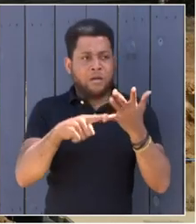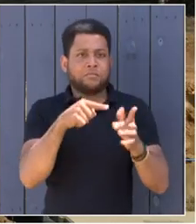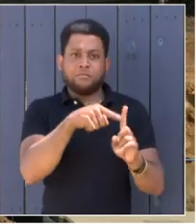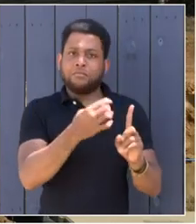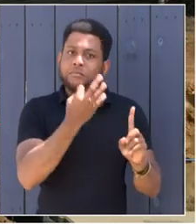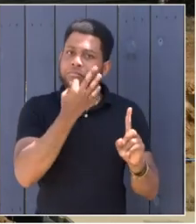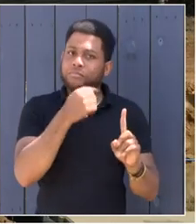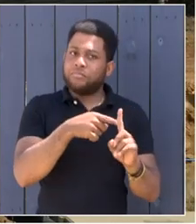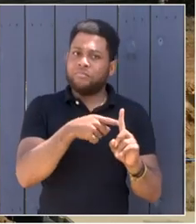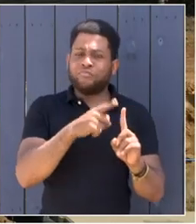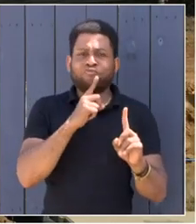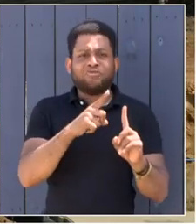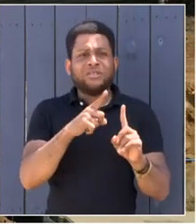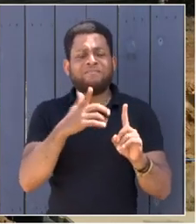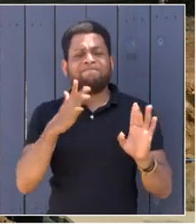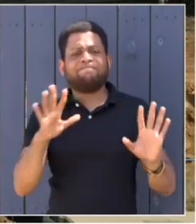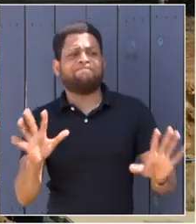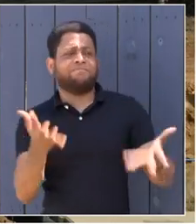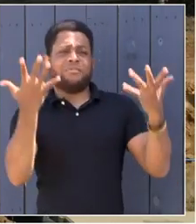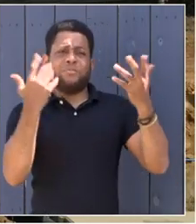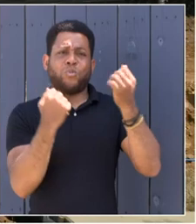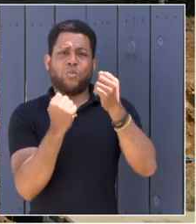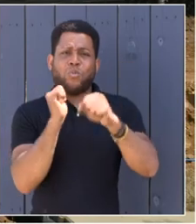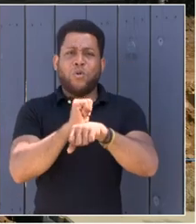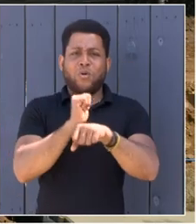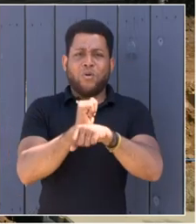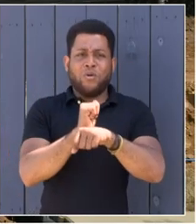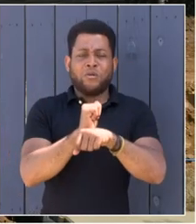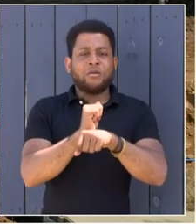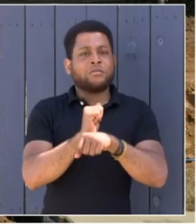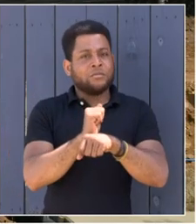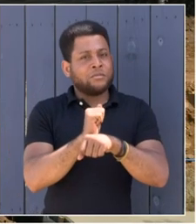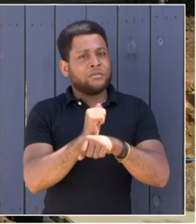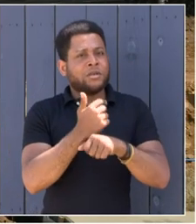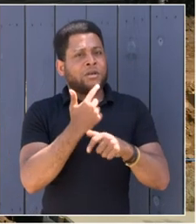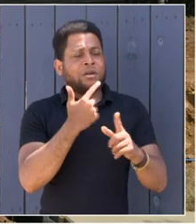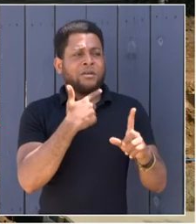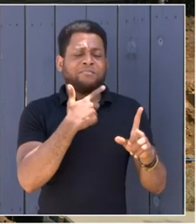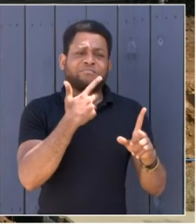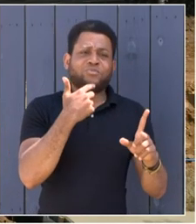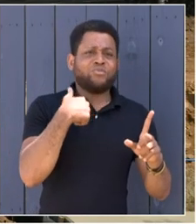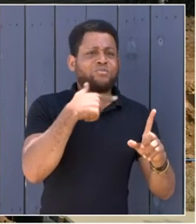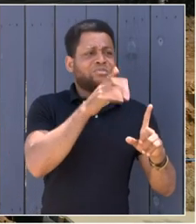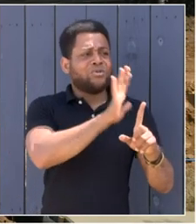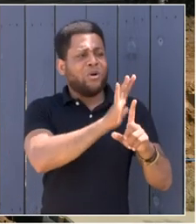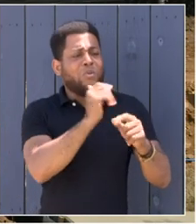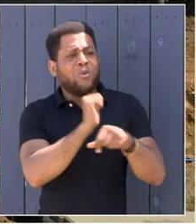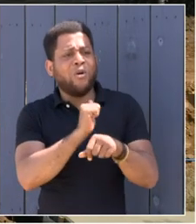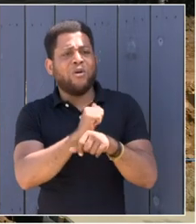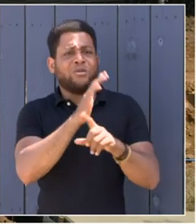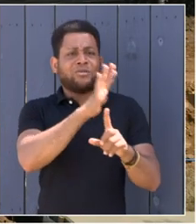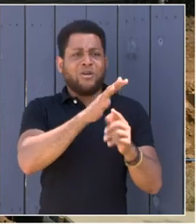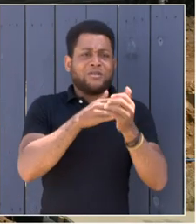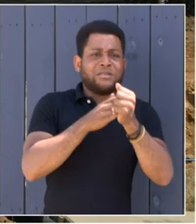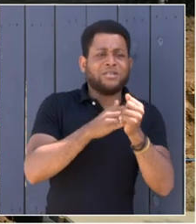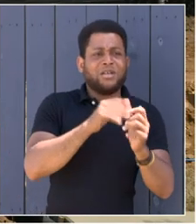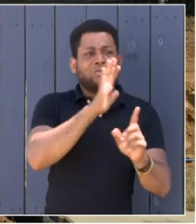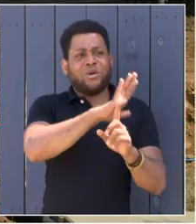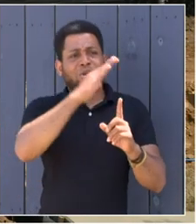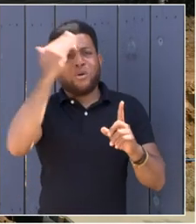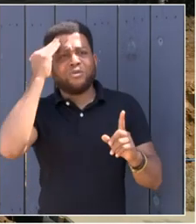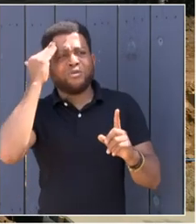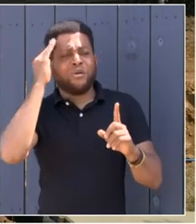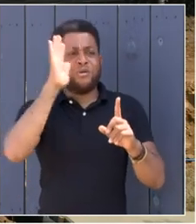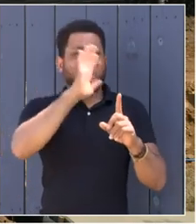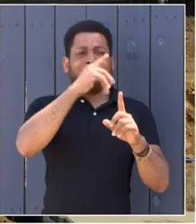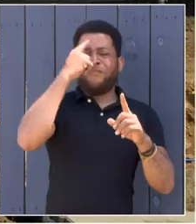7. We thank him for his advocacy, for his leadership, and his knowledge of this community and this project. The